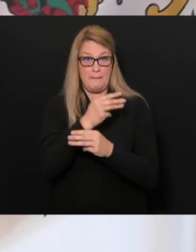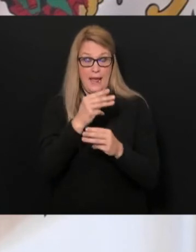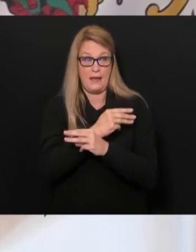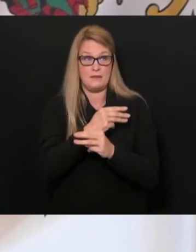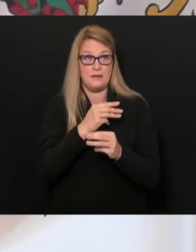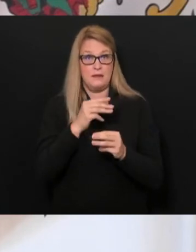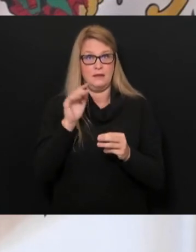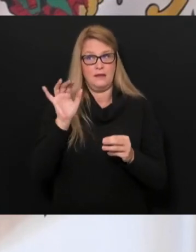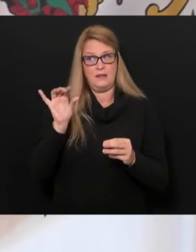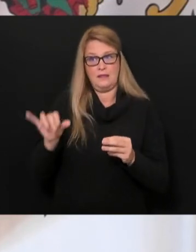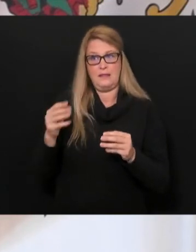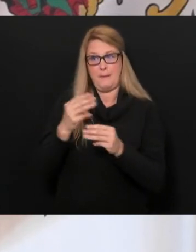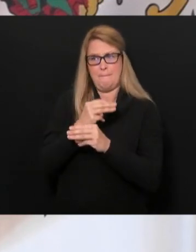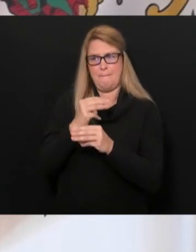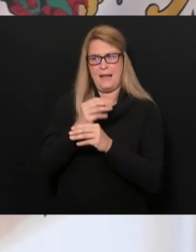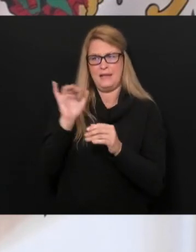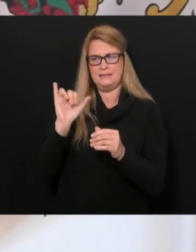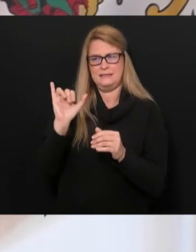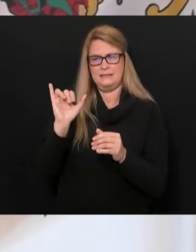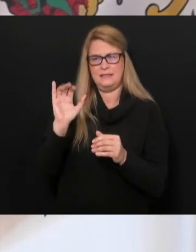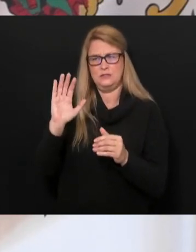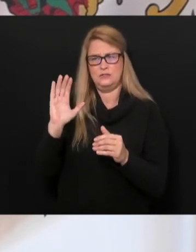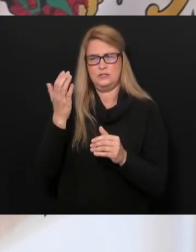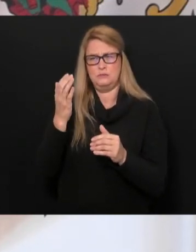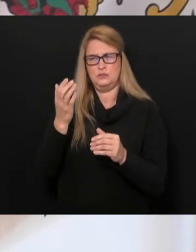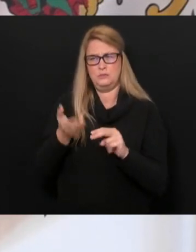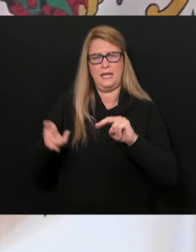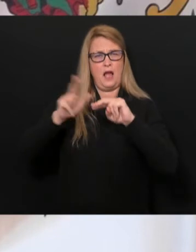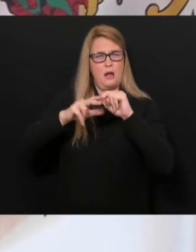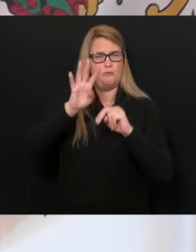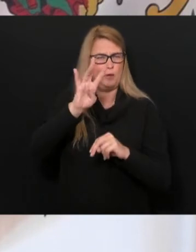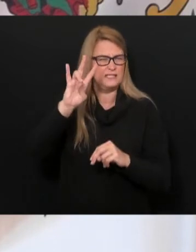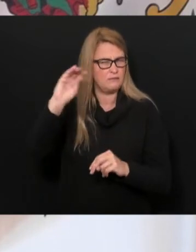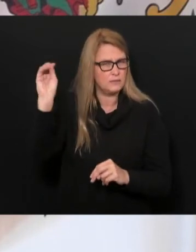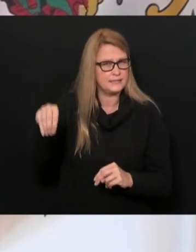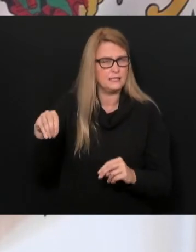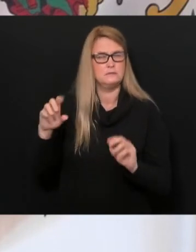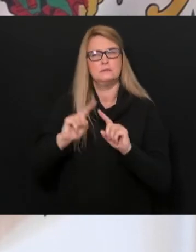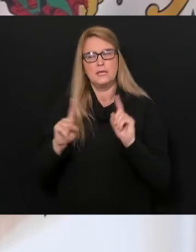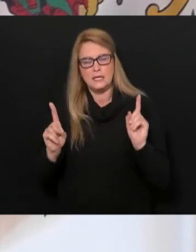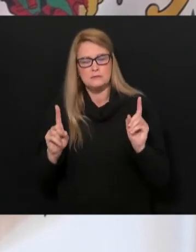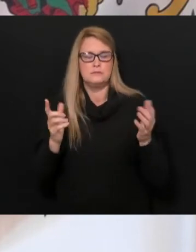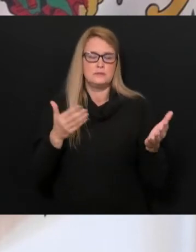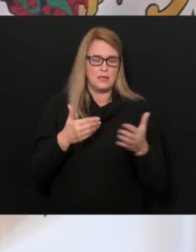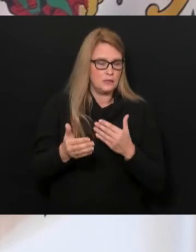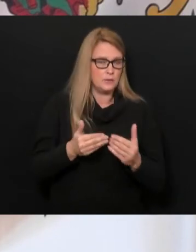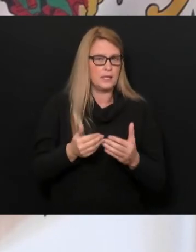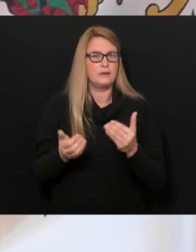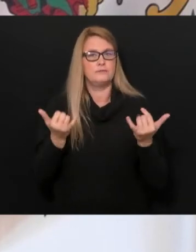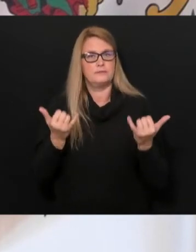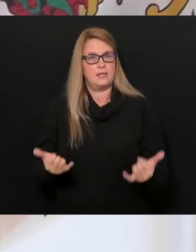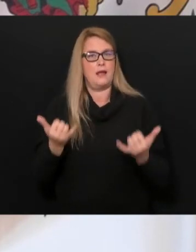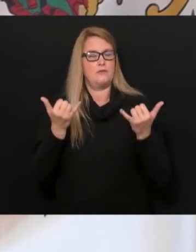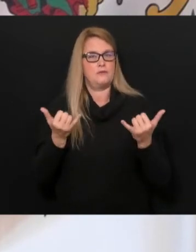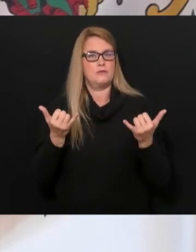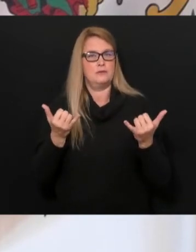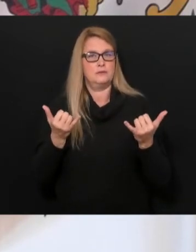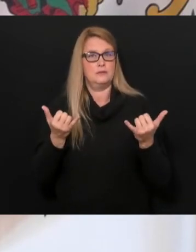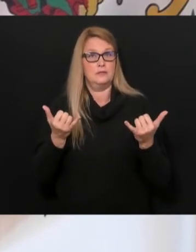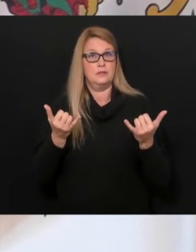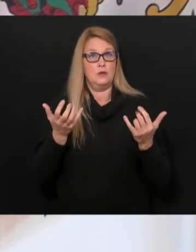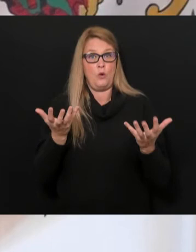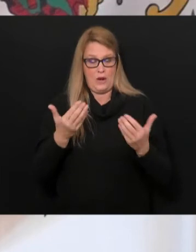that math really should be more like 47%. But nevertheless, this is what I got here, and I'm going over with